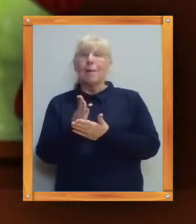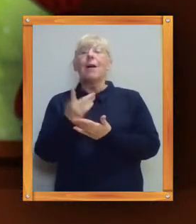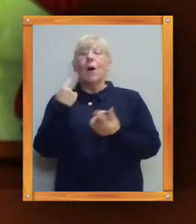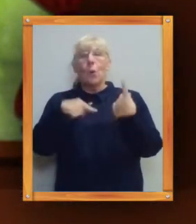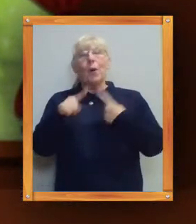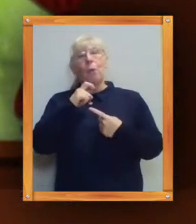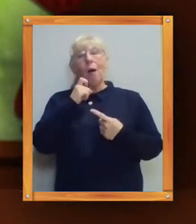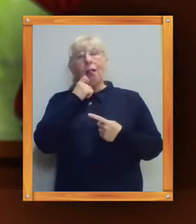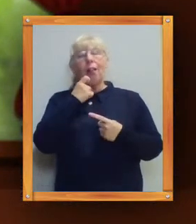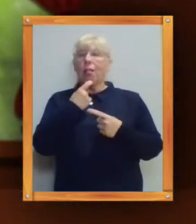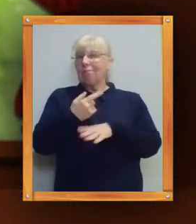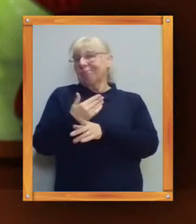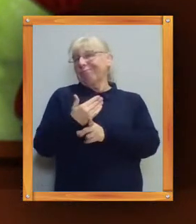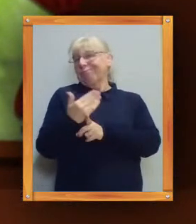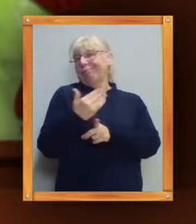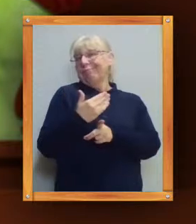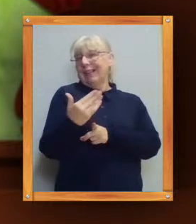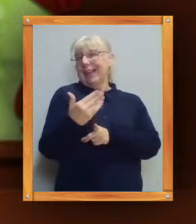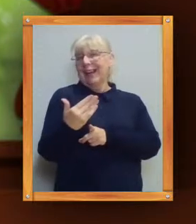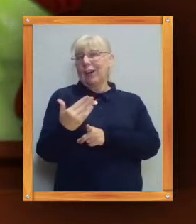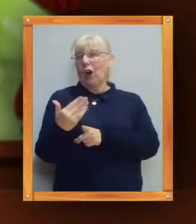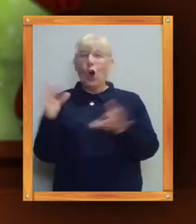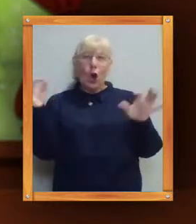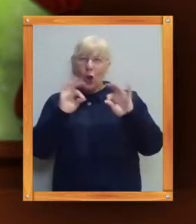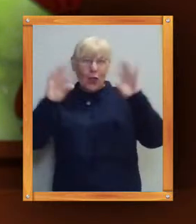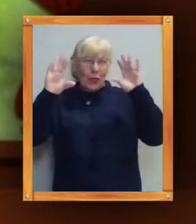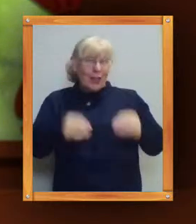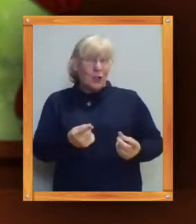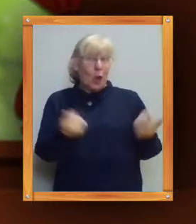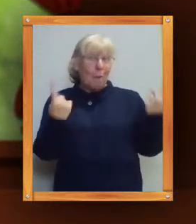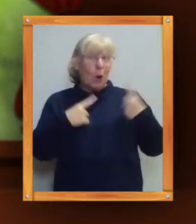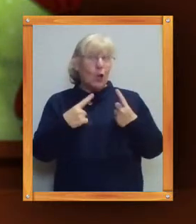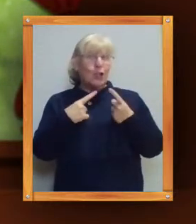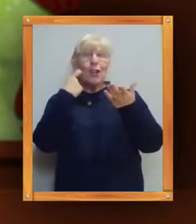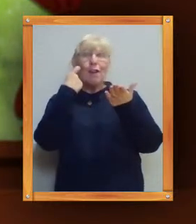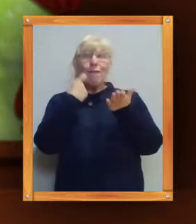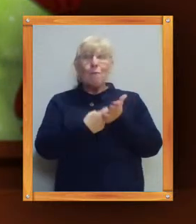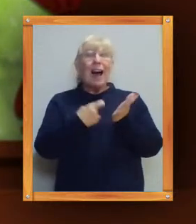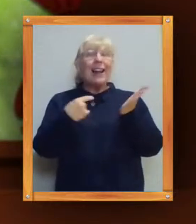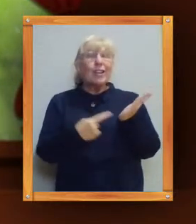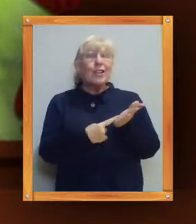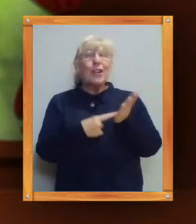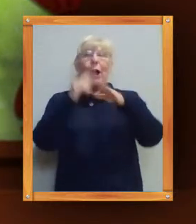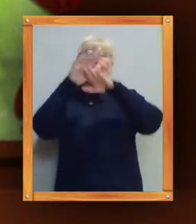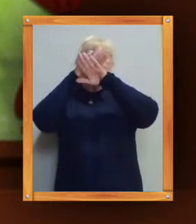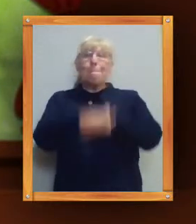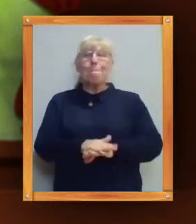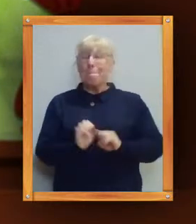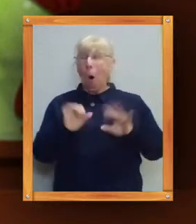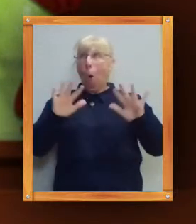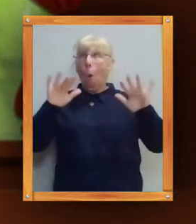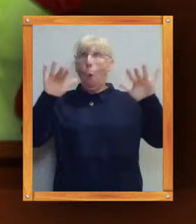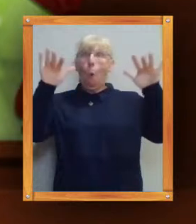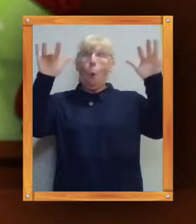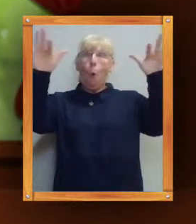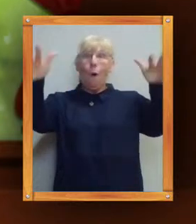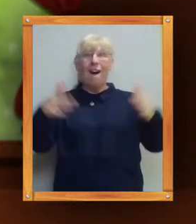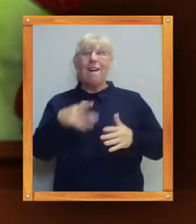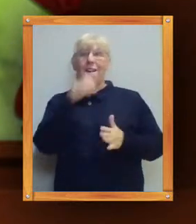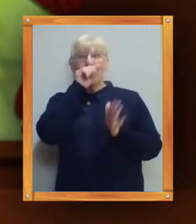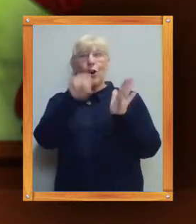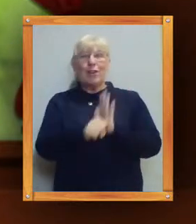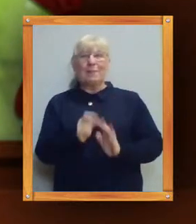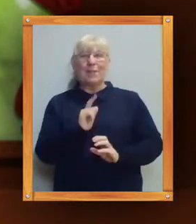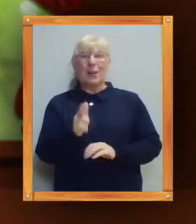do. Nothing is going to stop us from lighting up Randalstown for Christmas 2020. Okay, a little bit later on, we're going to